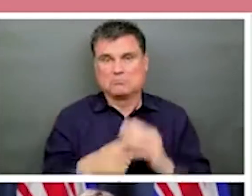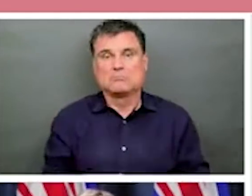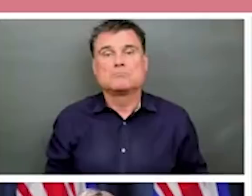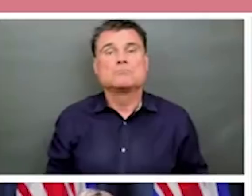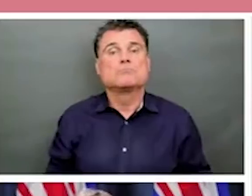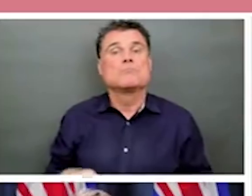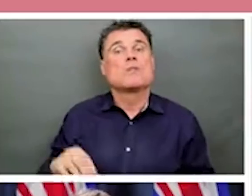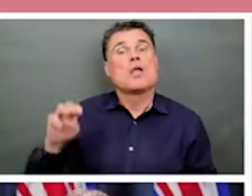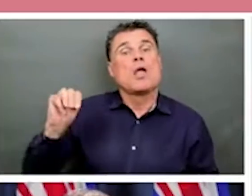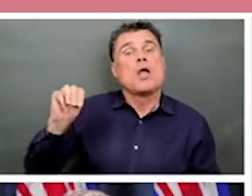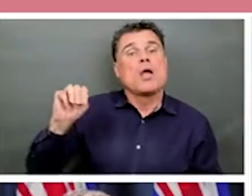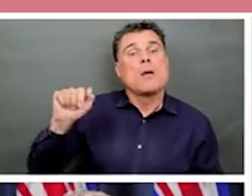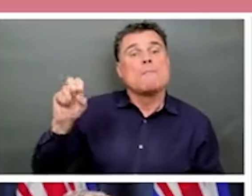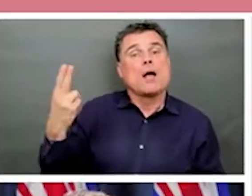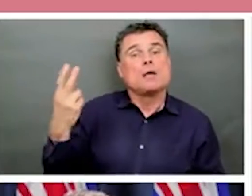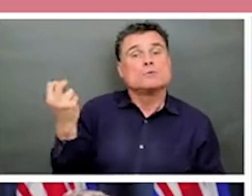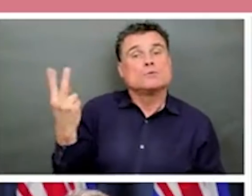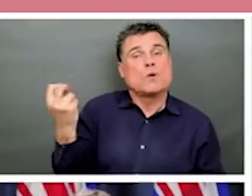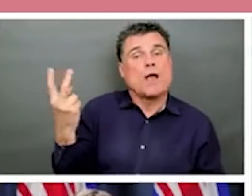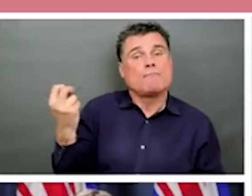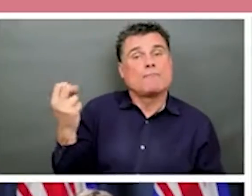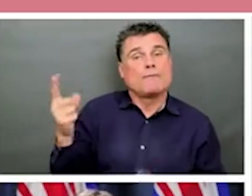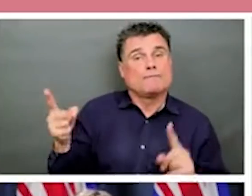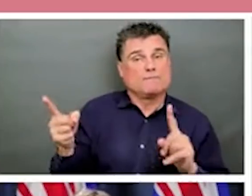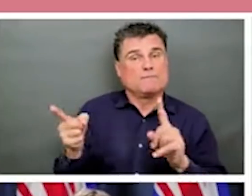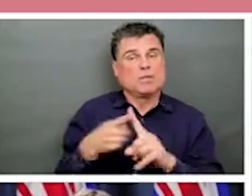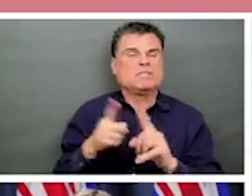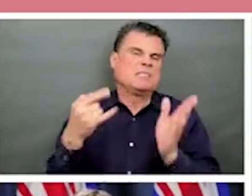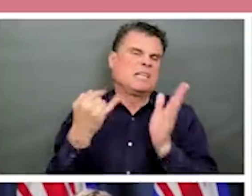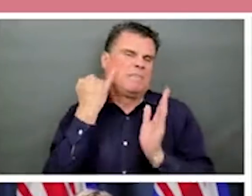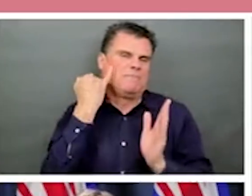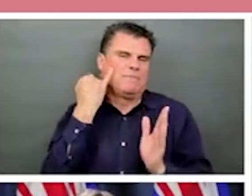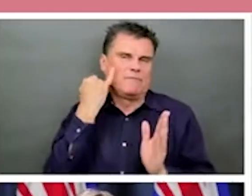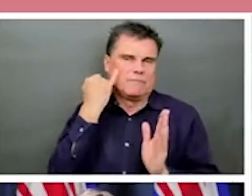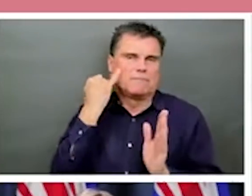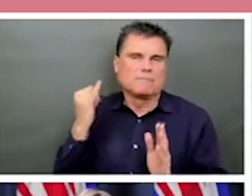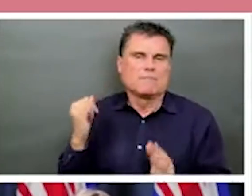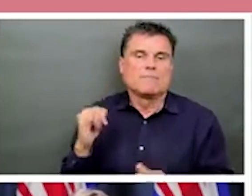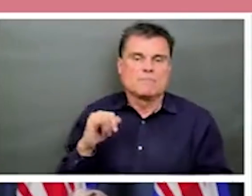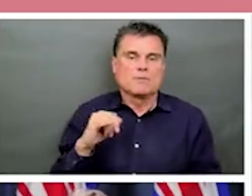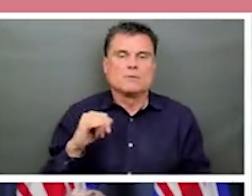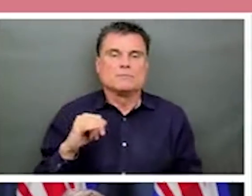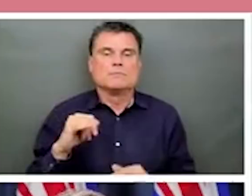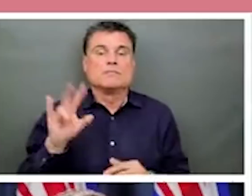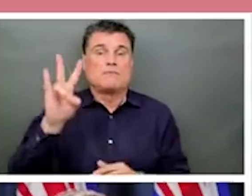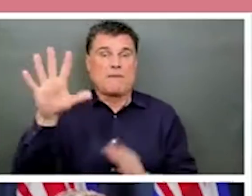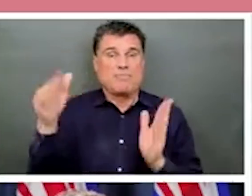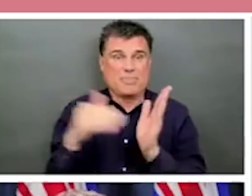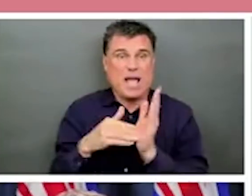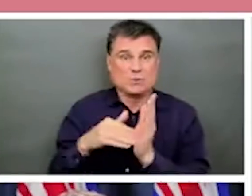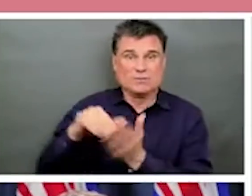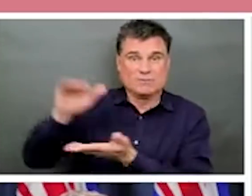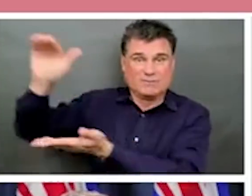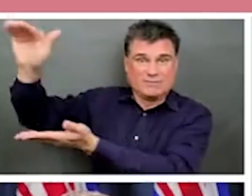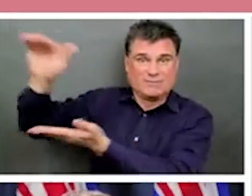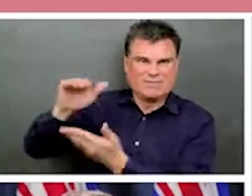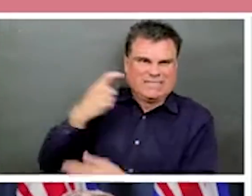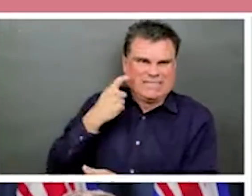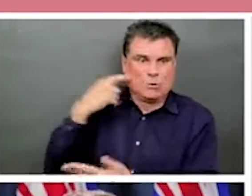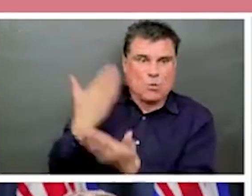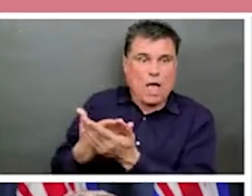starting date of our analysis, we had about 75,000 of vaccine on hand that had just arrived late in the